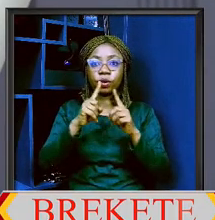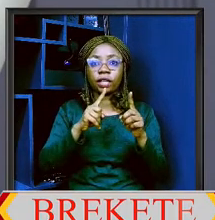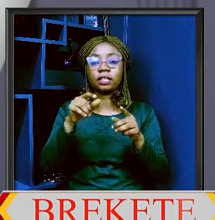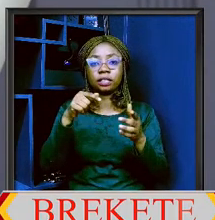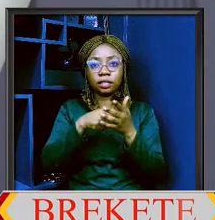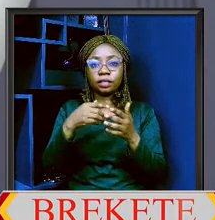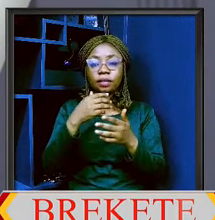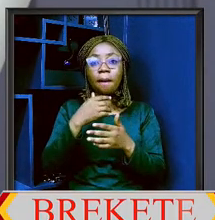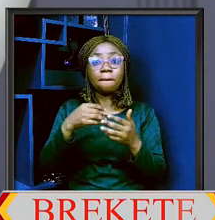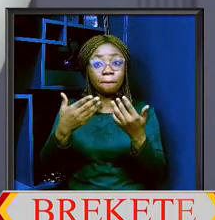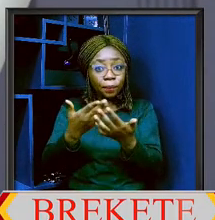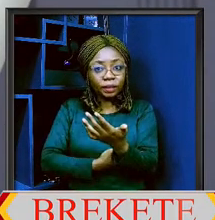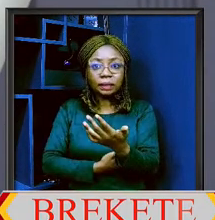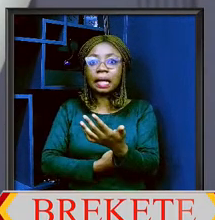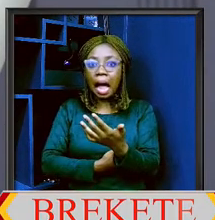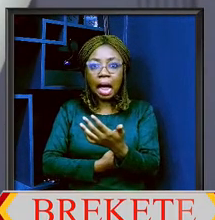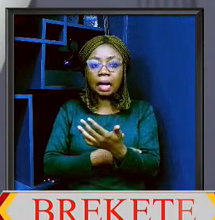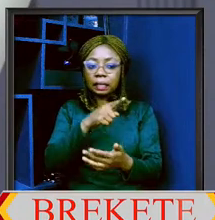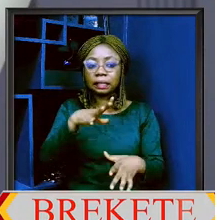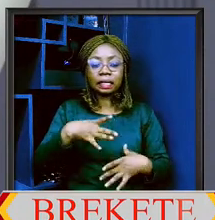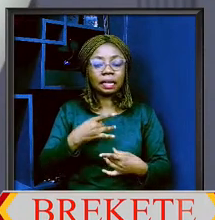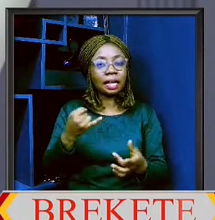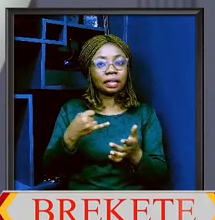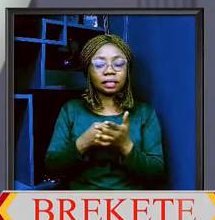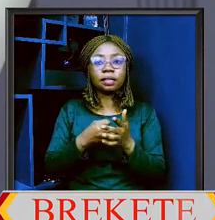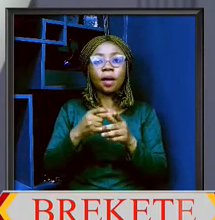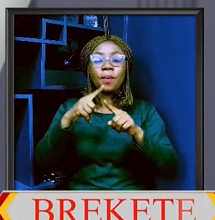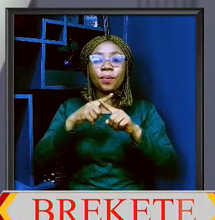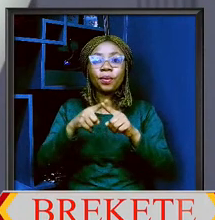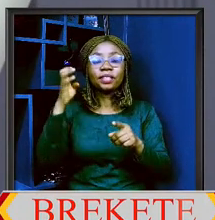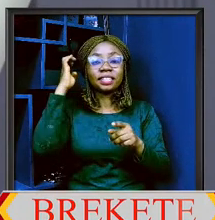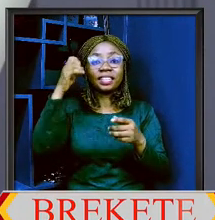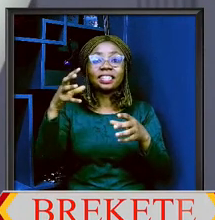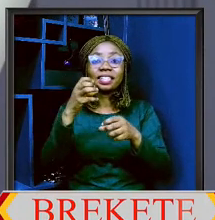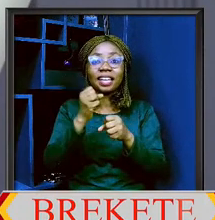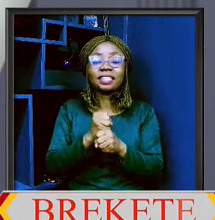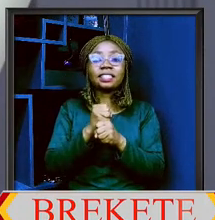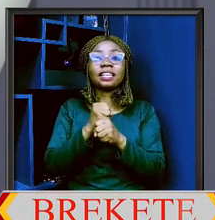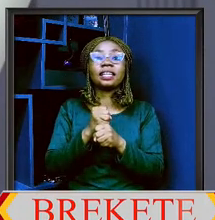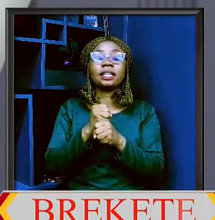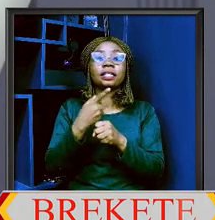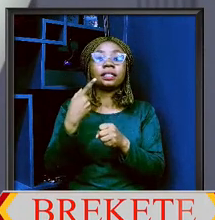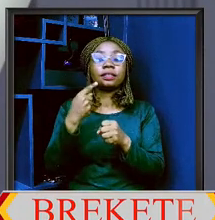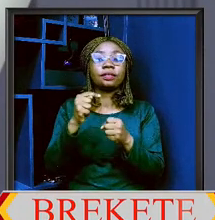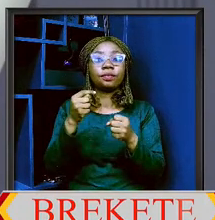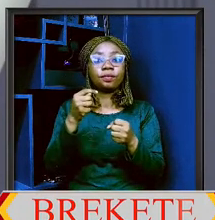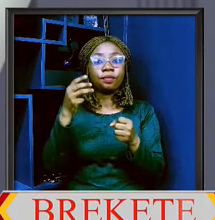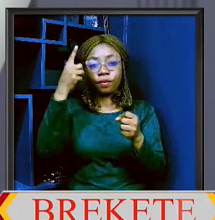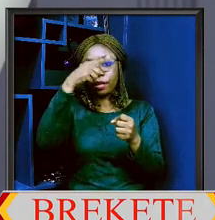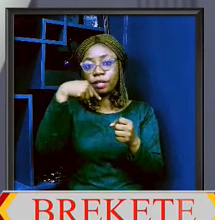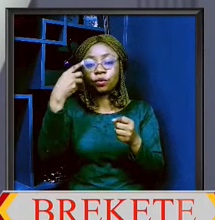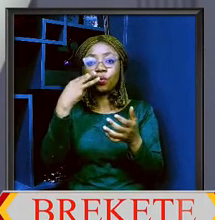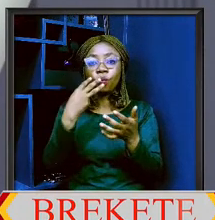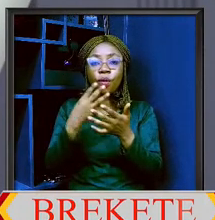one the s b that's how he always talking but get you